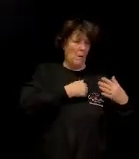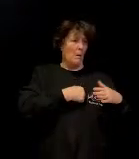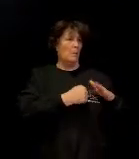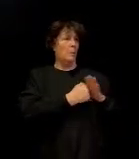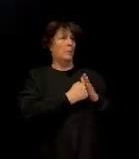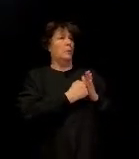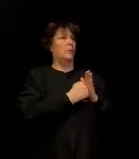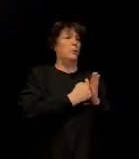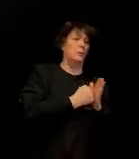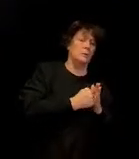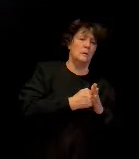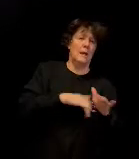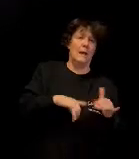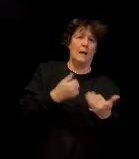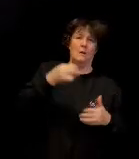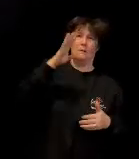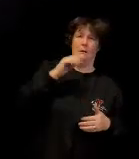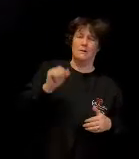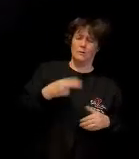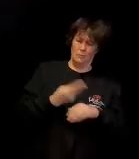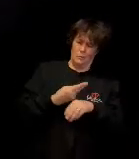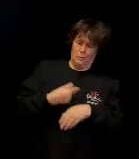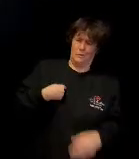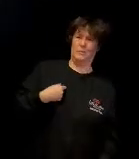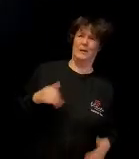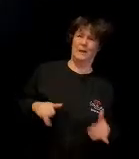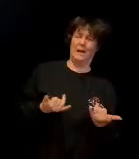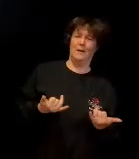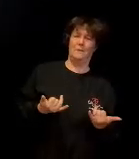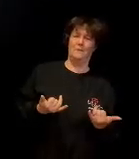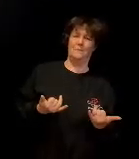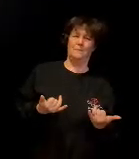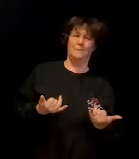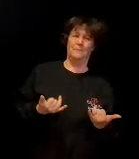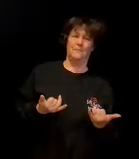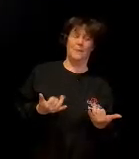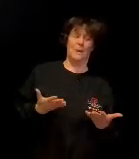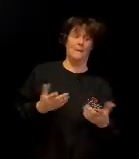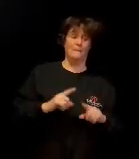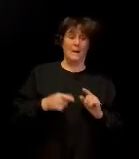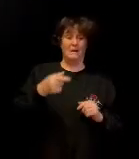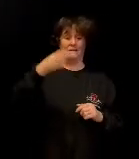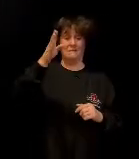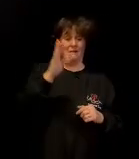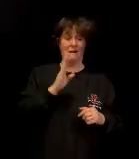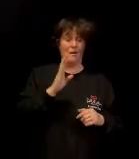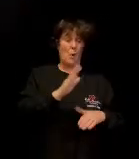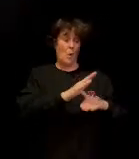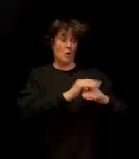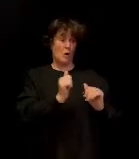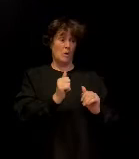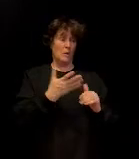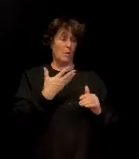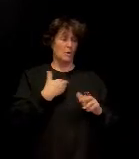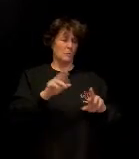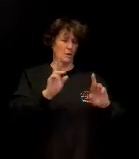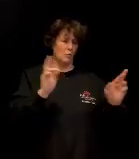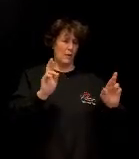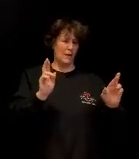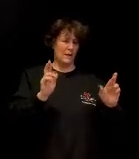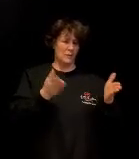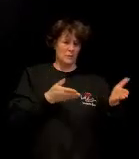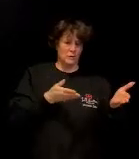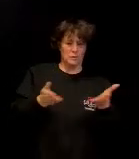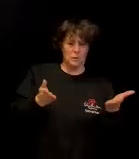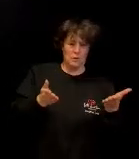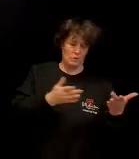world, God, would you use me?" But He said, "I called you. I want you to be open to me. Give